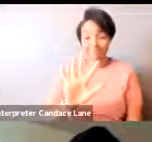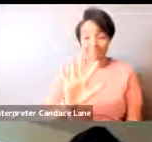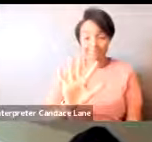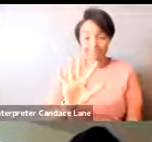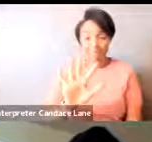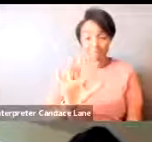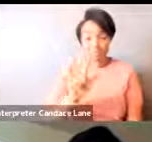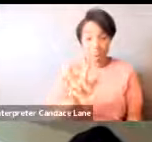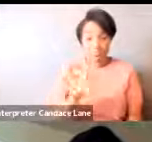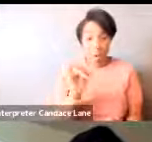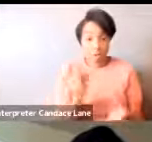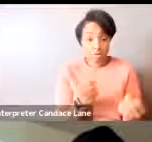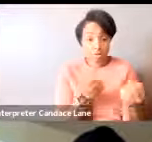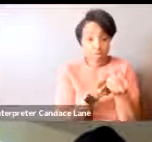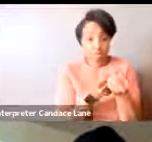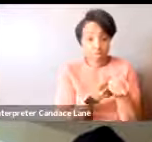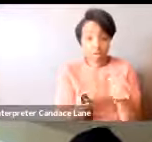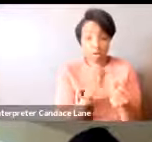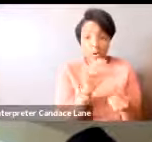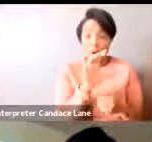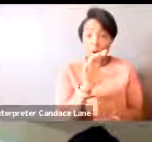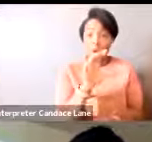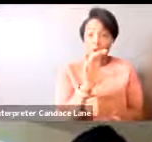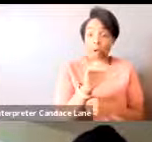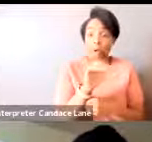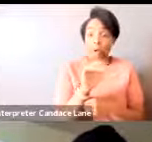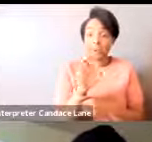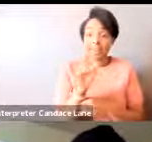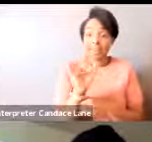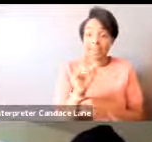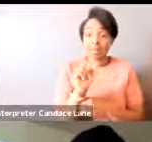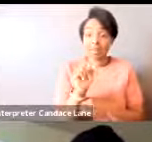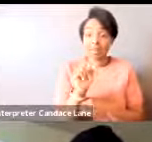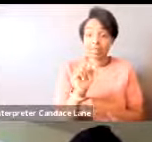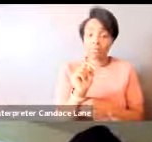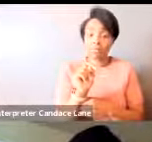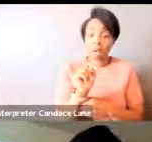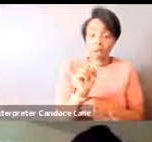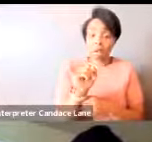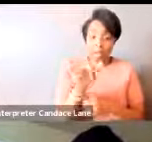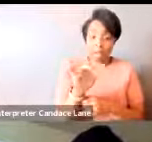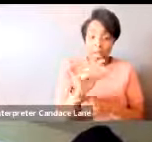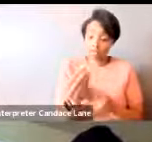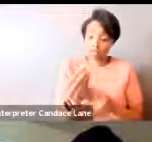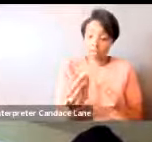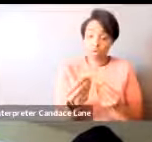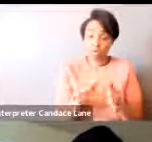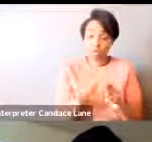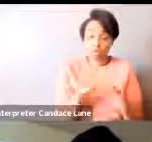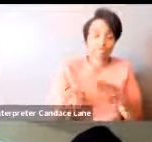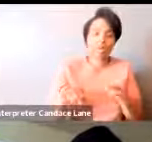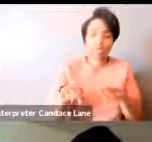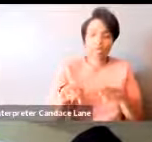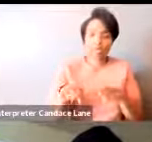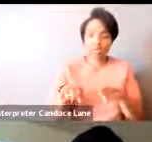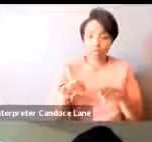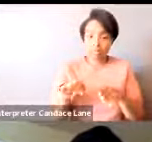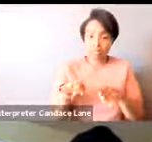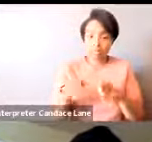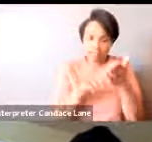co-edited the groundbreaking anthology, Ordinary Women an anthology of New York City women in